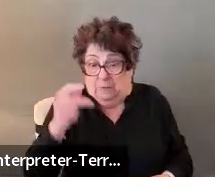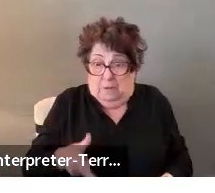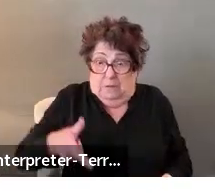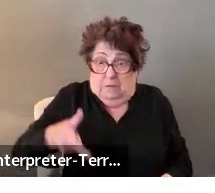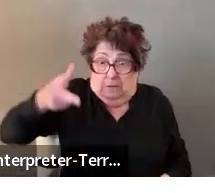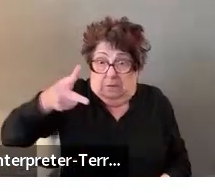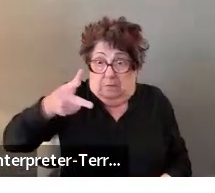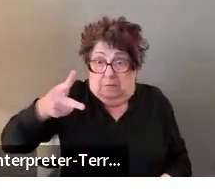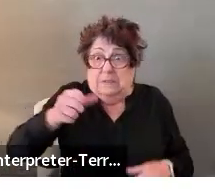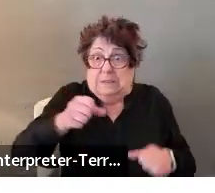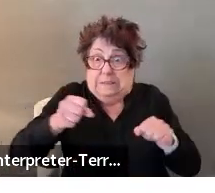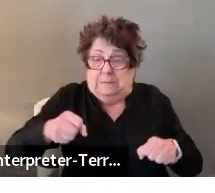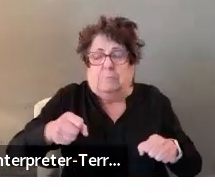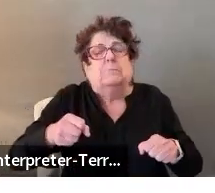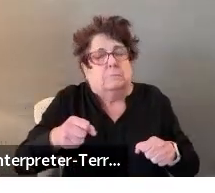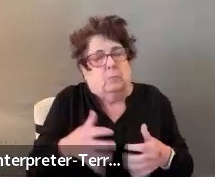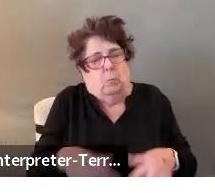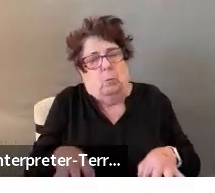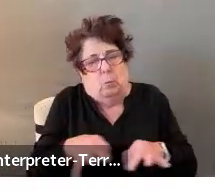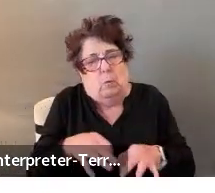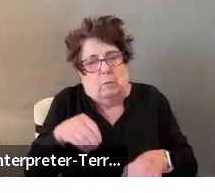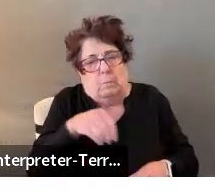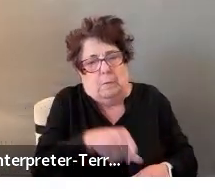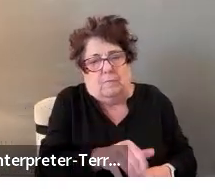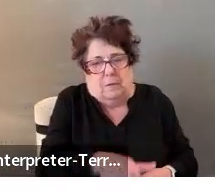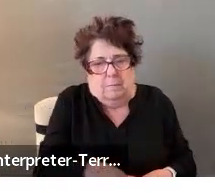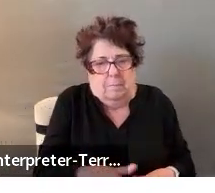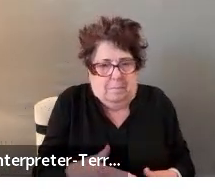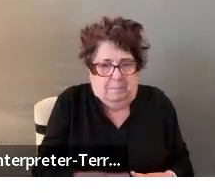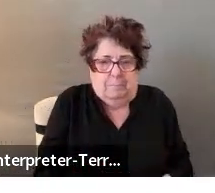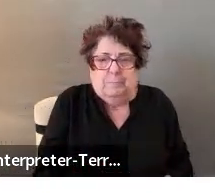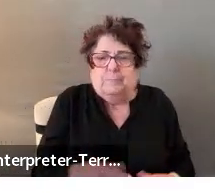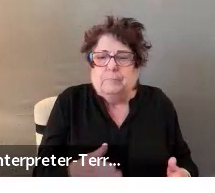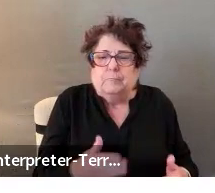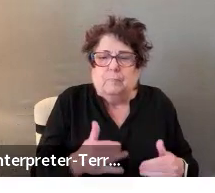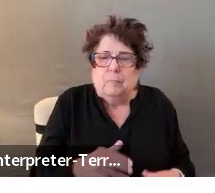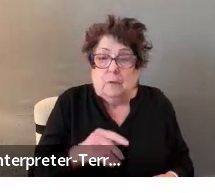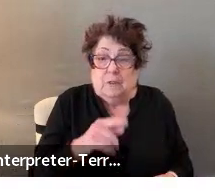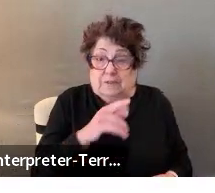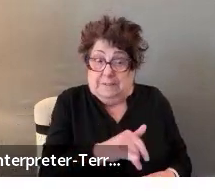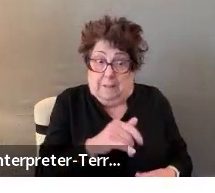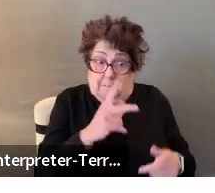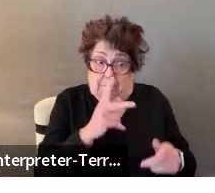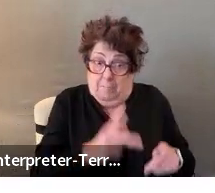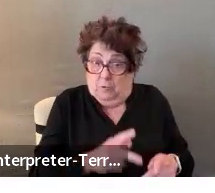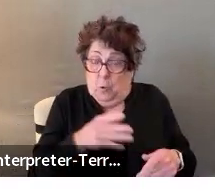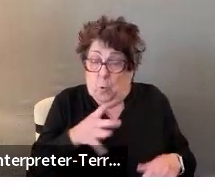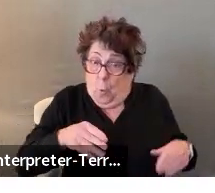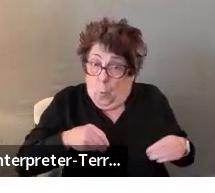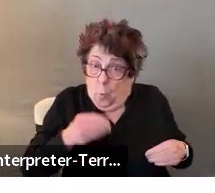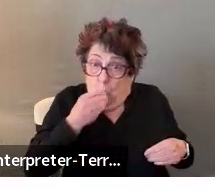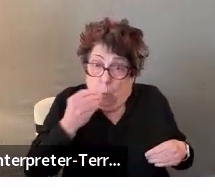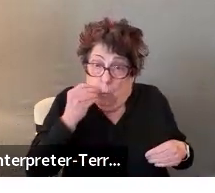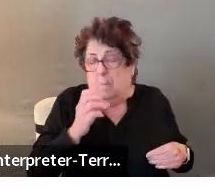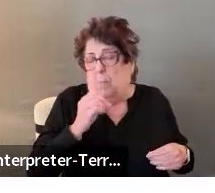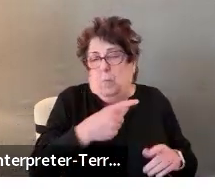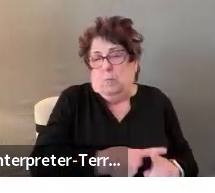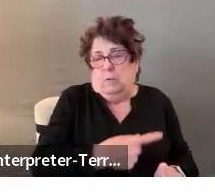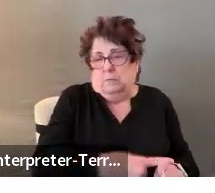Second, is the resident a homeowner or a renter? Their status impacts the ease with which they may be able to make changes to the